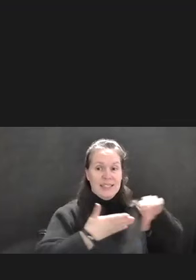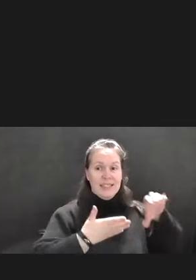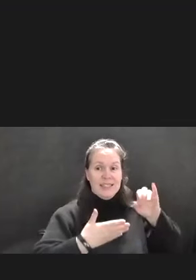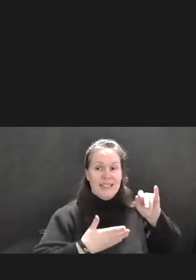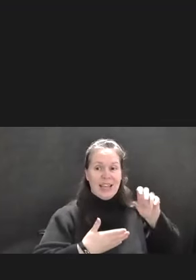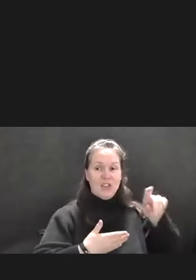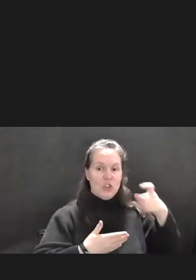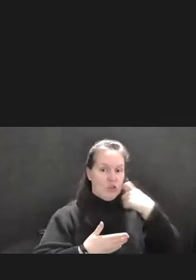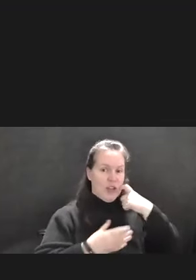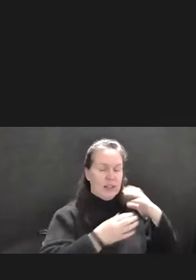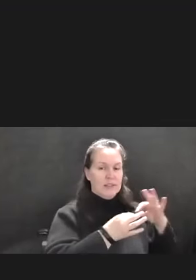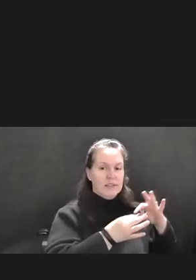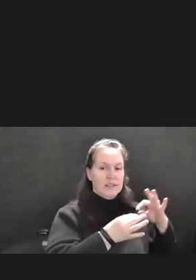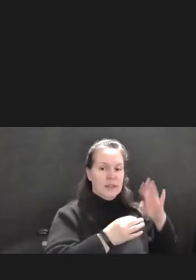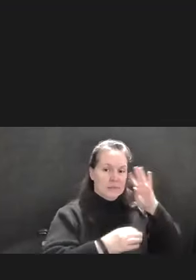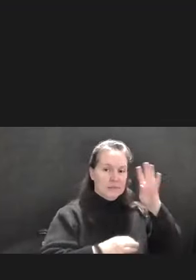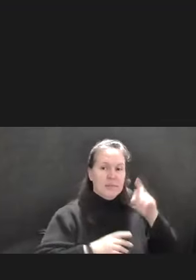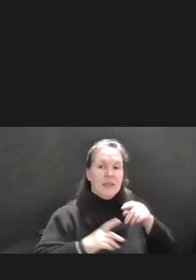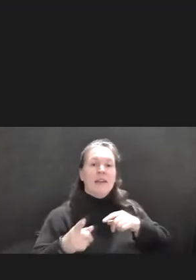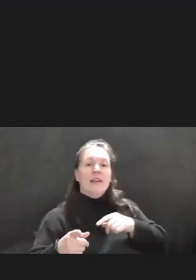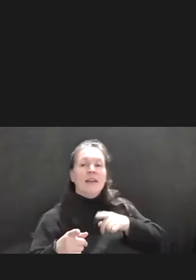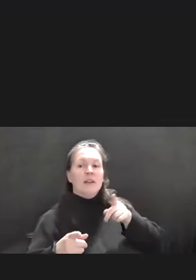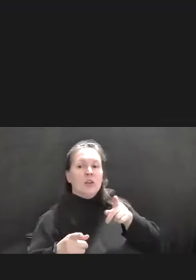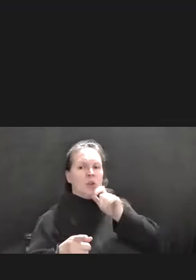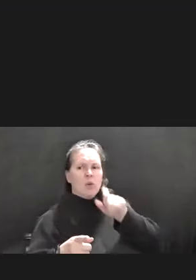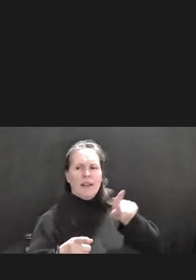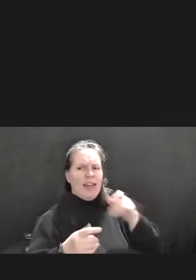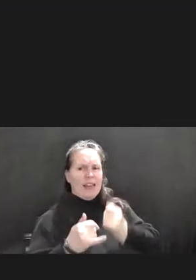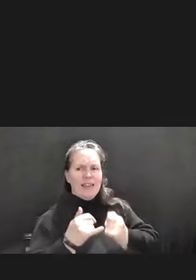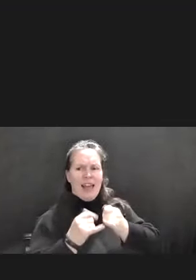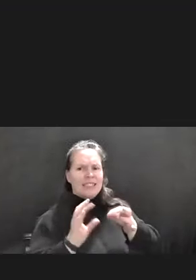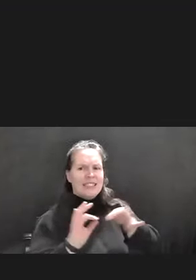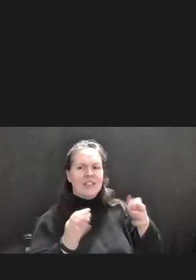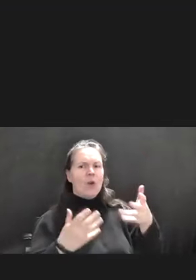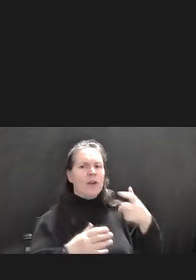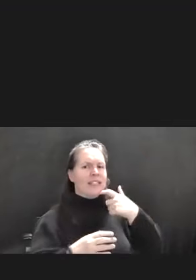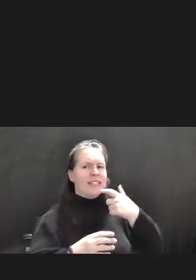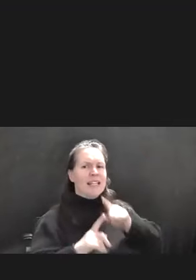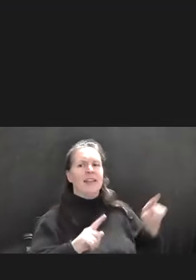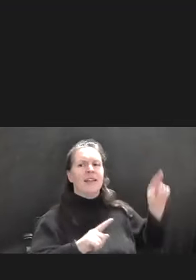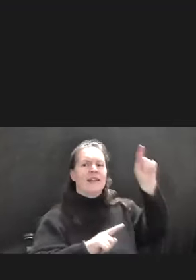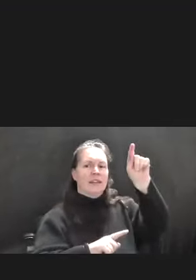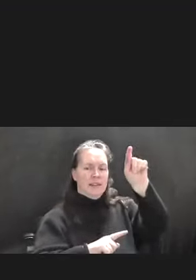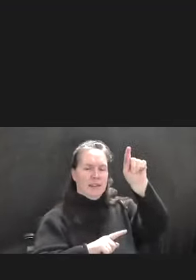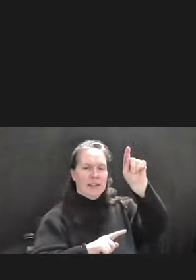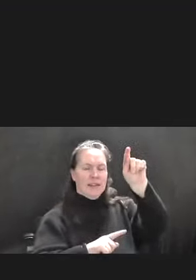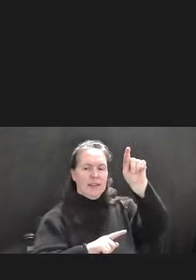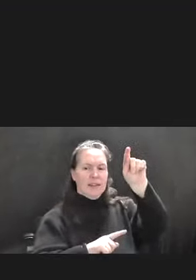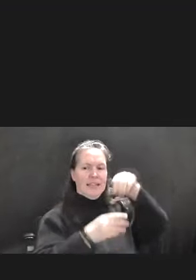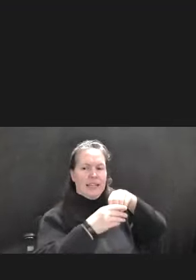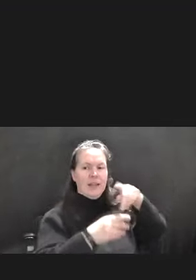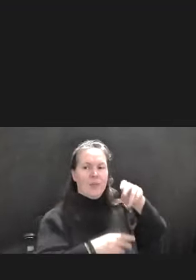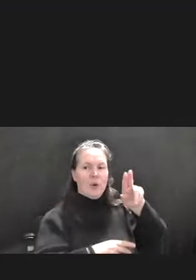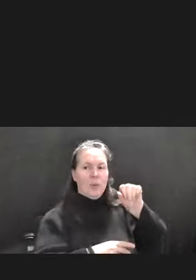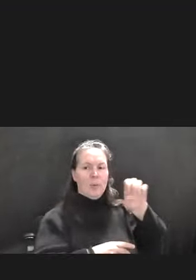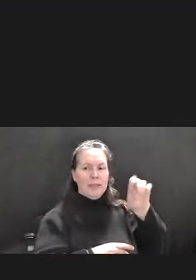you probably don't need that last sentence or that sentence in the purpose